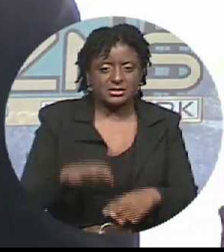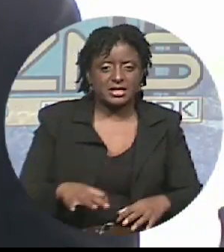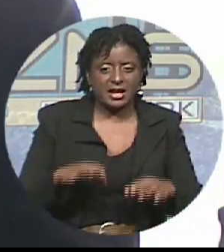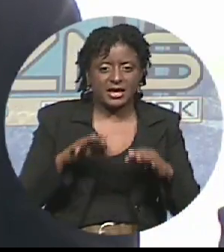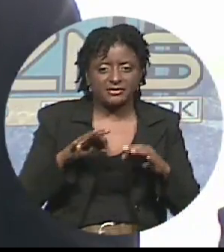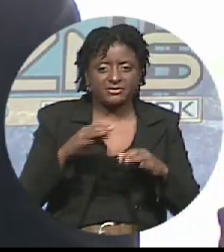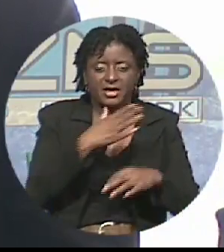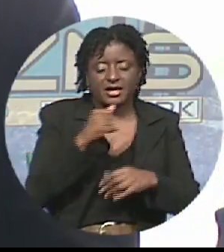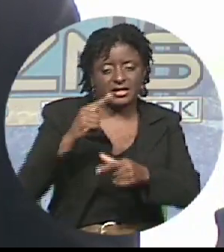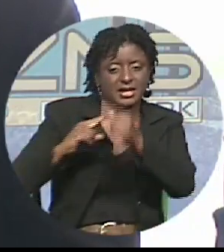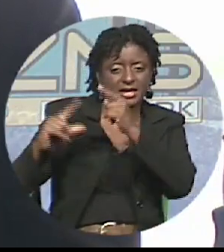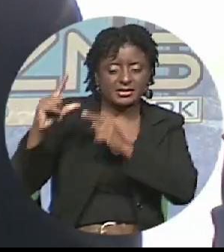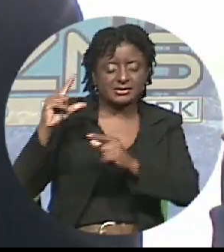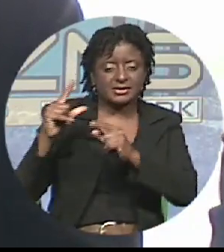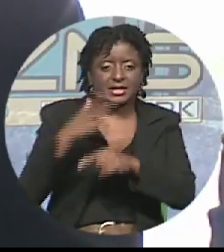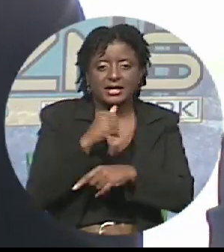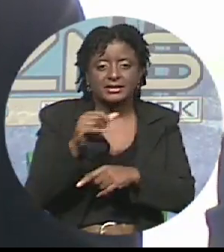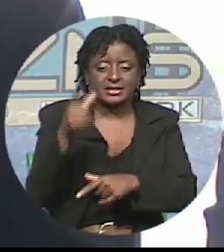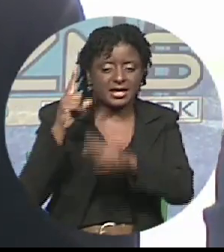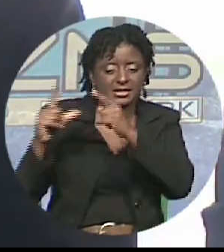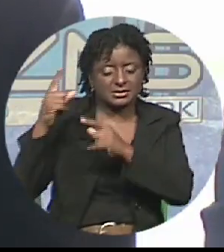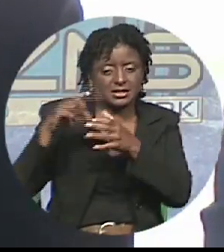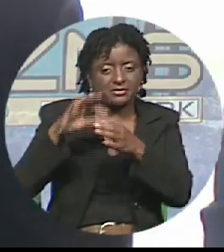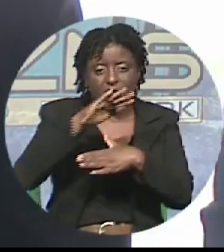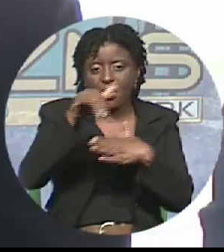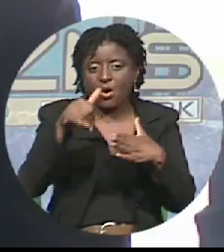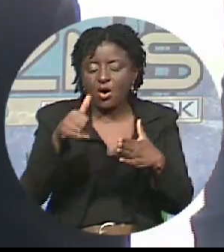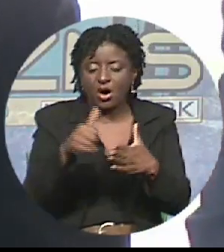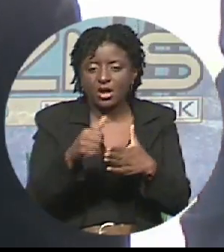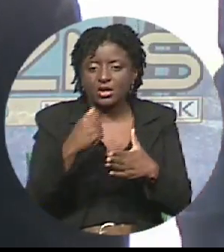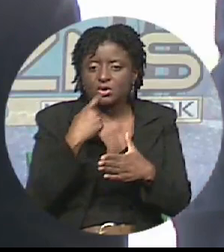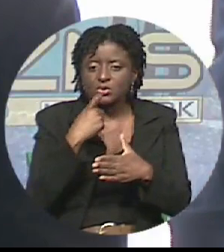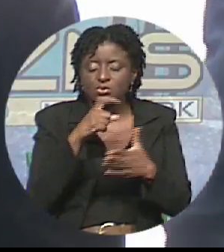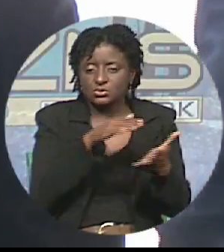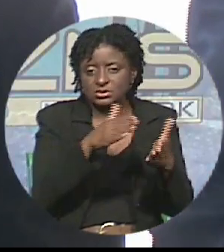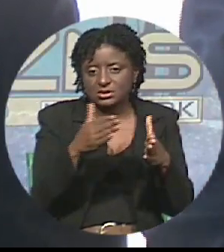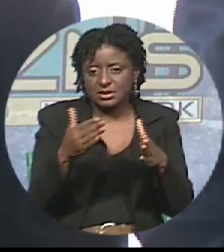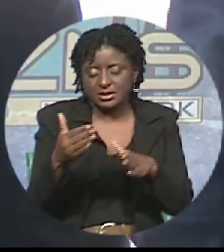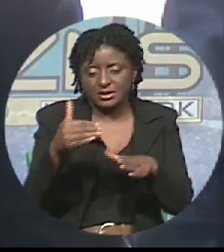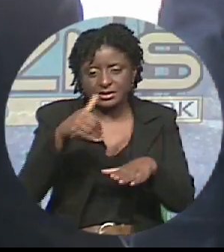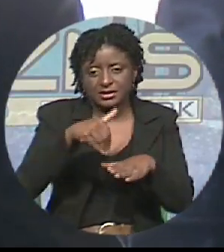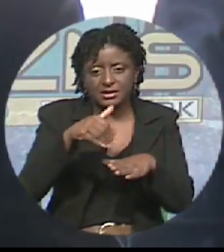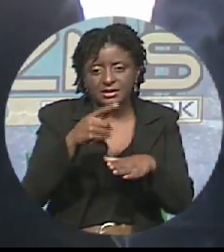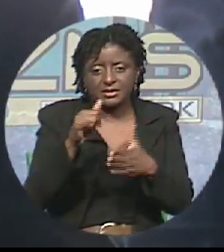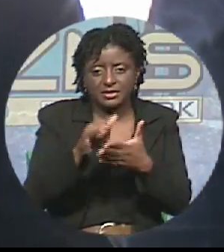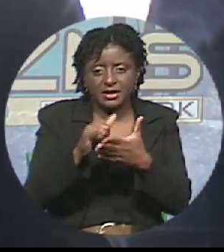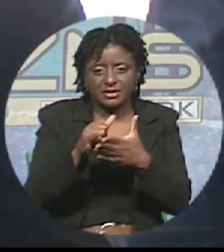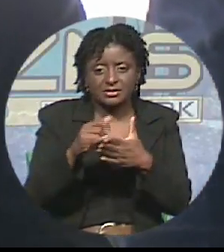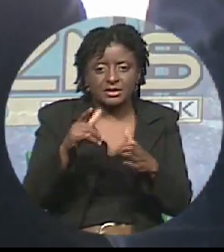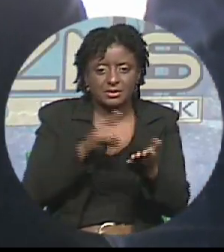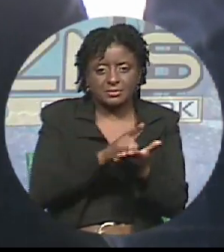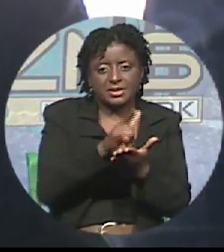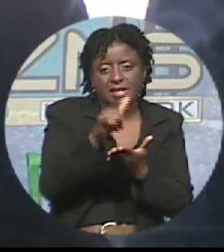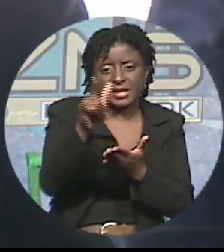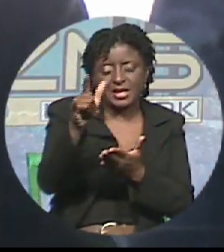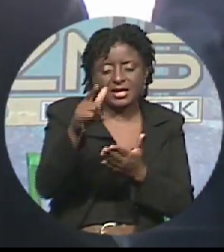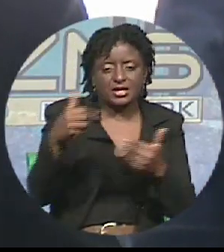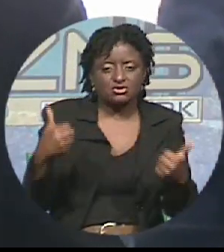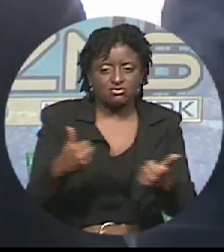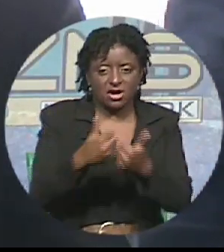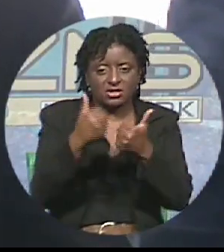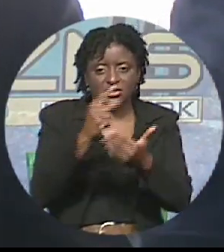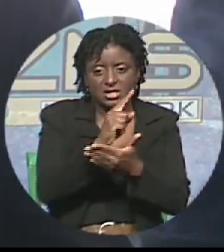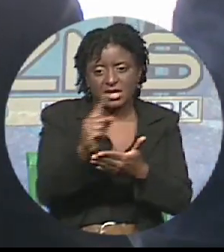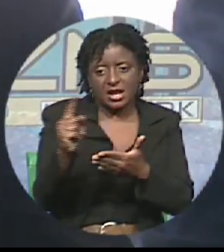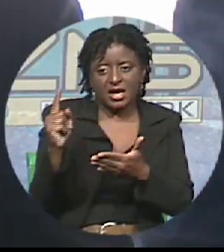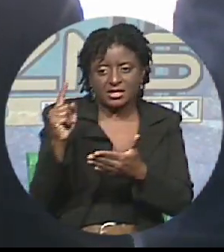the legacy of all those who perished in the fatal plane crash on last week Sunday. Our prayers continue to